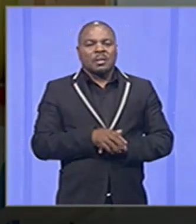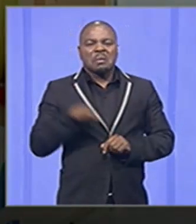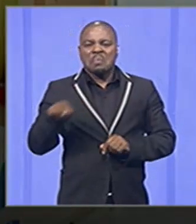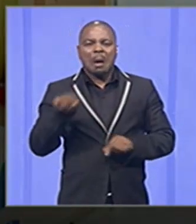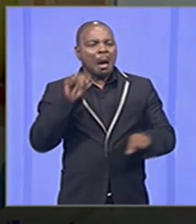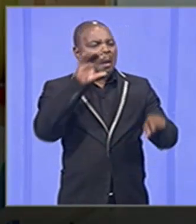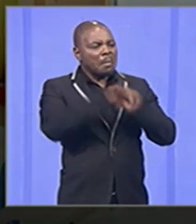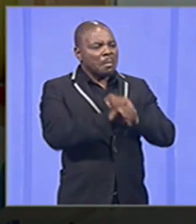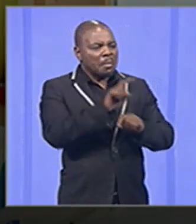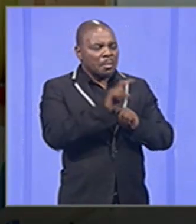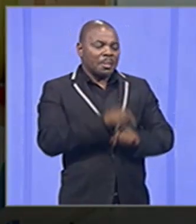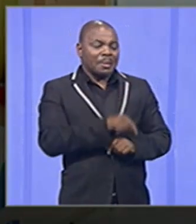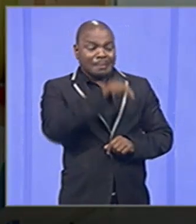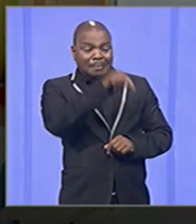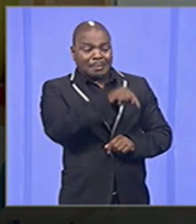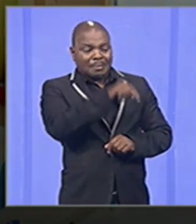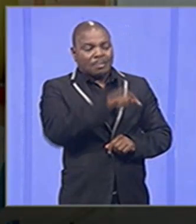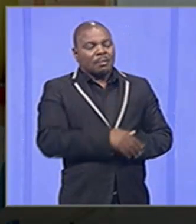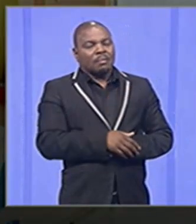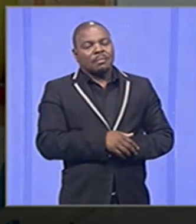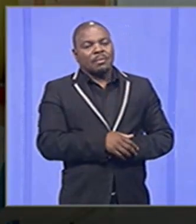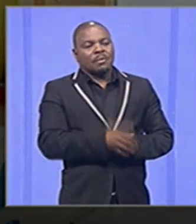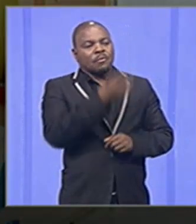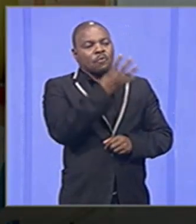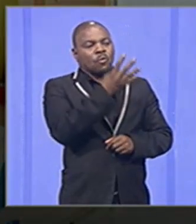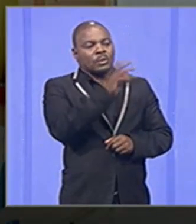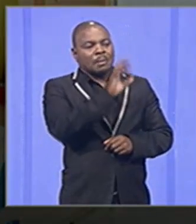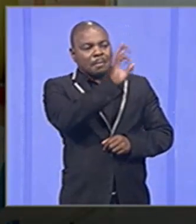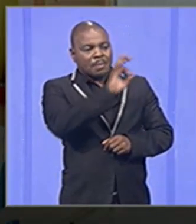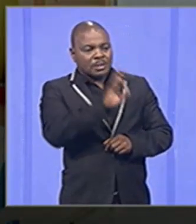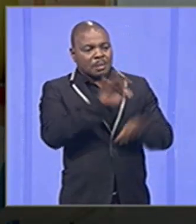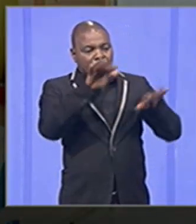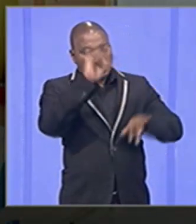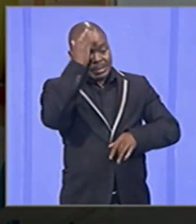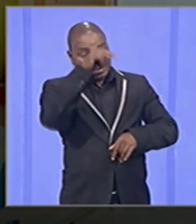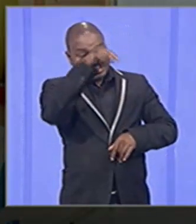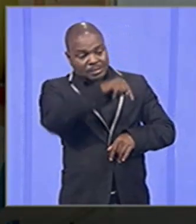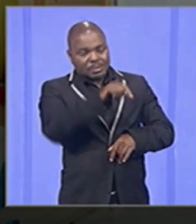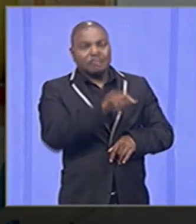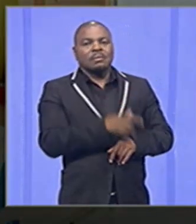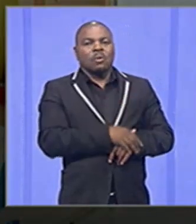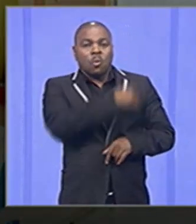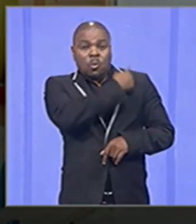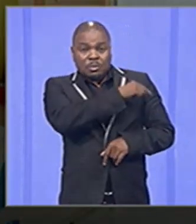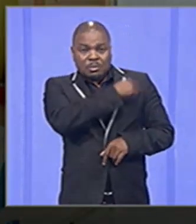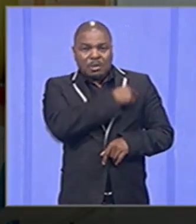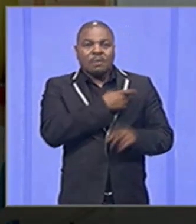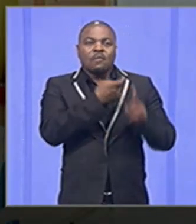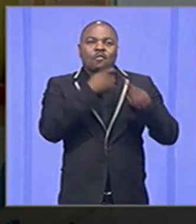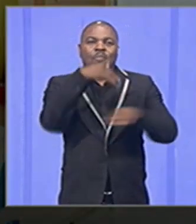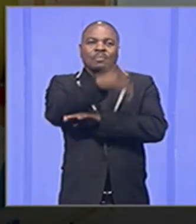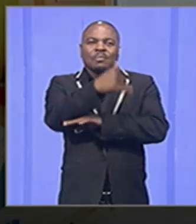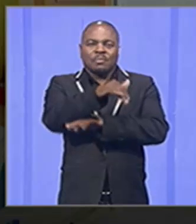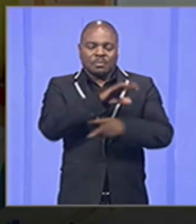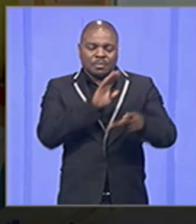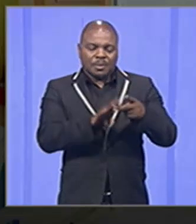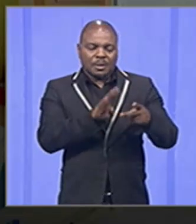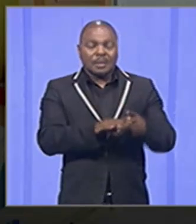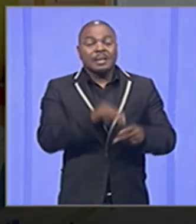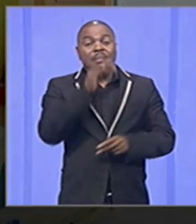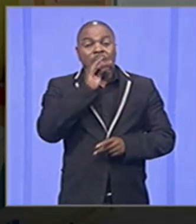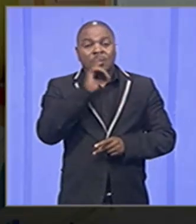utolotšego gareng ga tše dingwe gore diperesente tše 40 tša balwetši bookelong bja Rahima Musa ke batšwantle mola se se